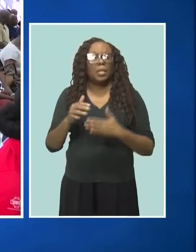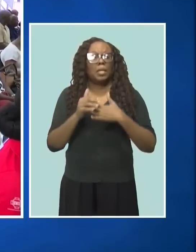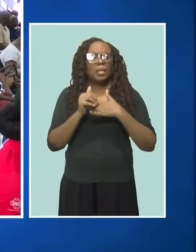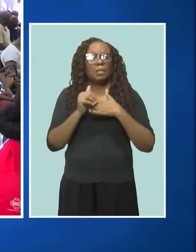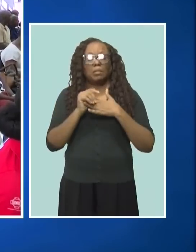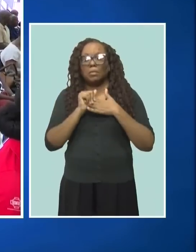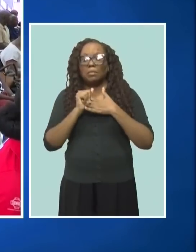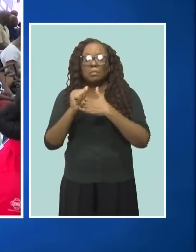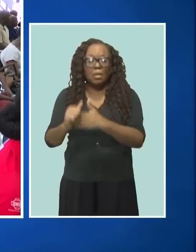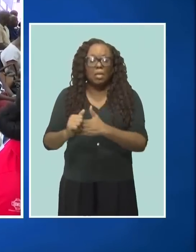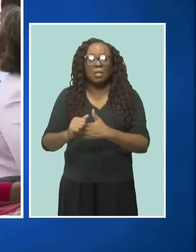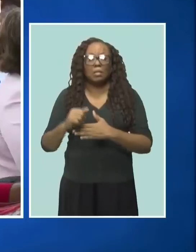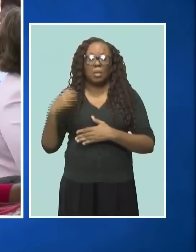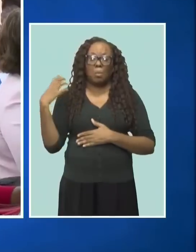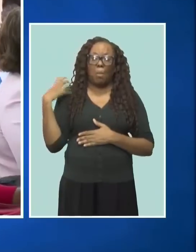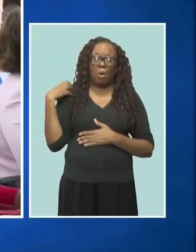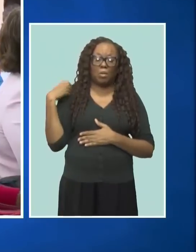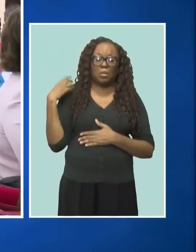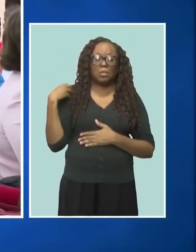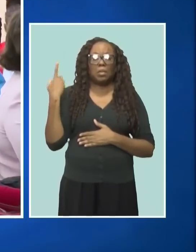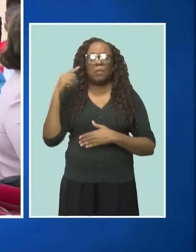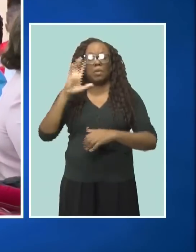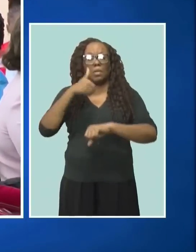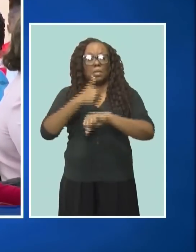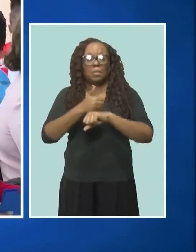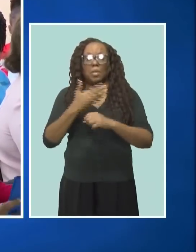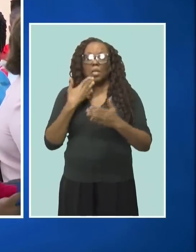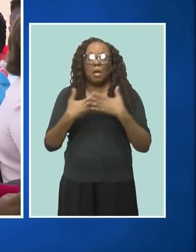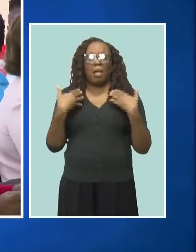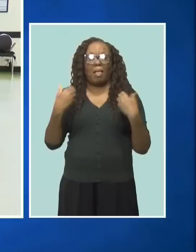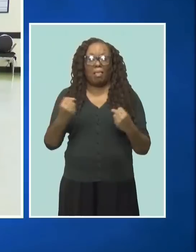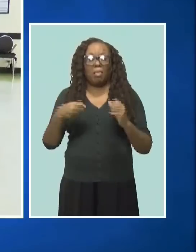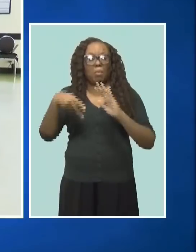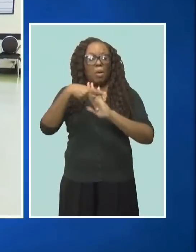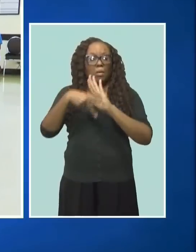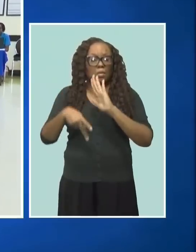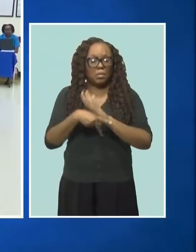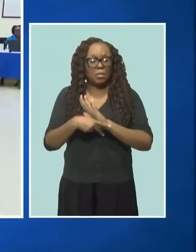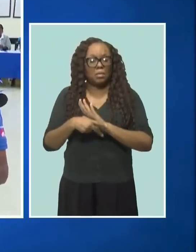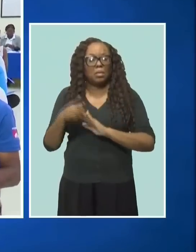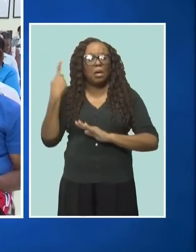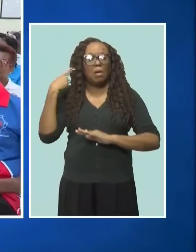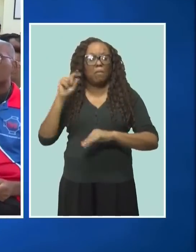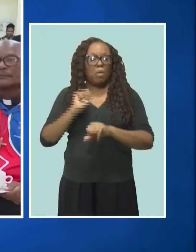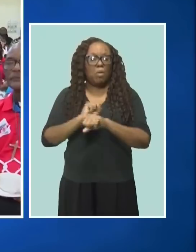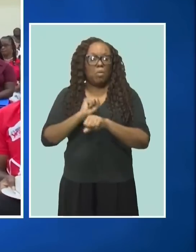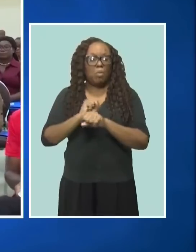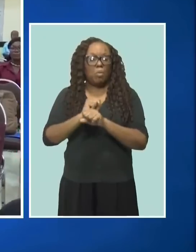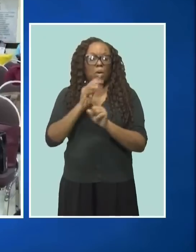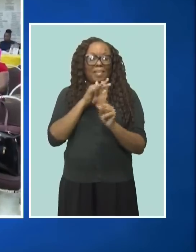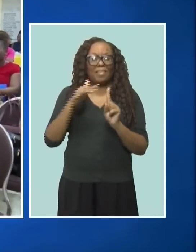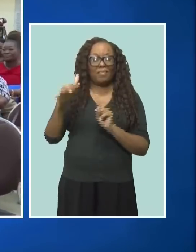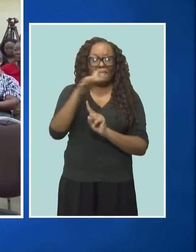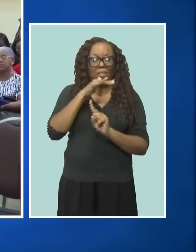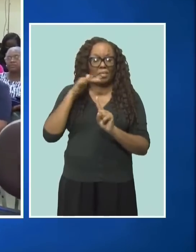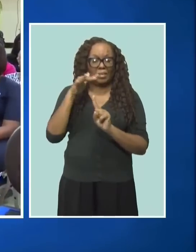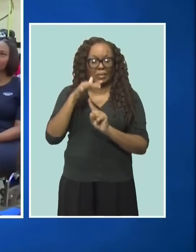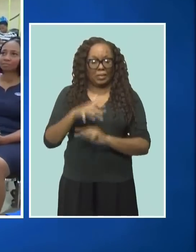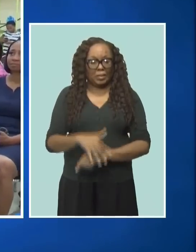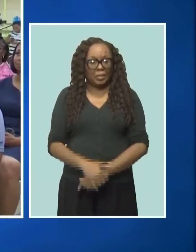employers and employees in implementing wellness programs and policies at the workplace. Anesta